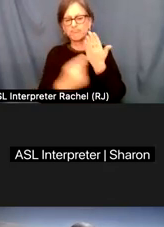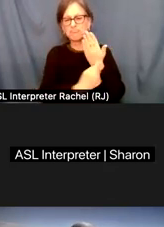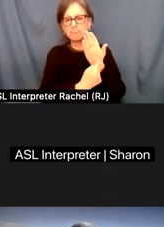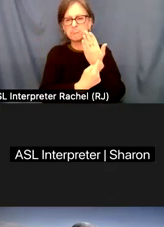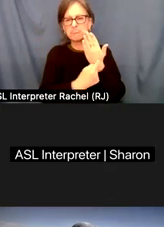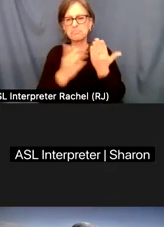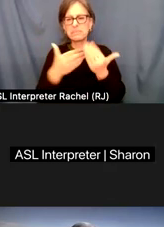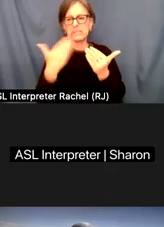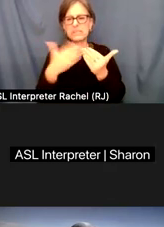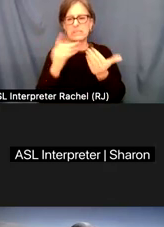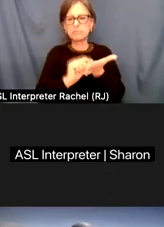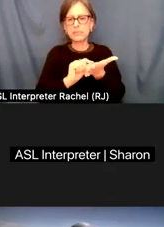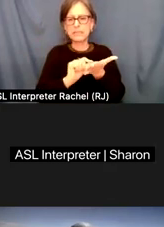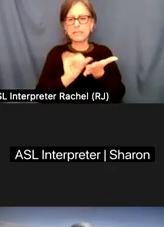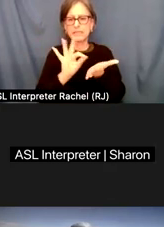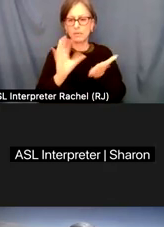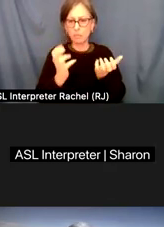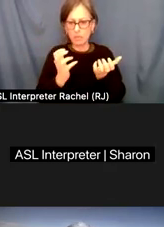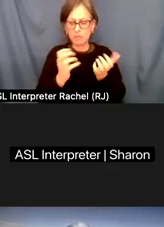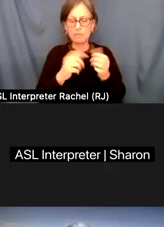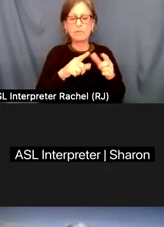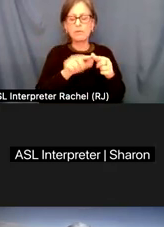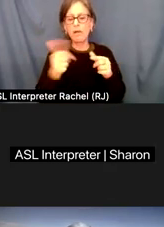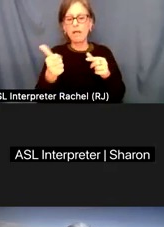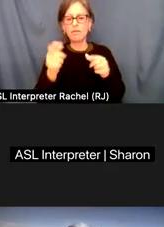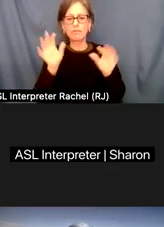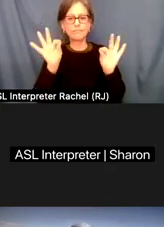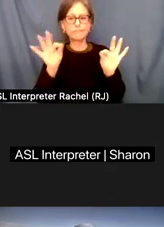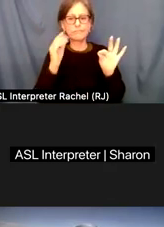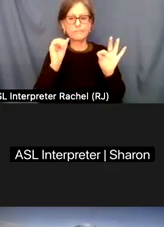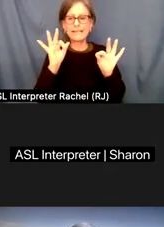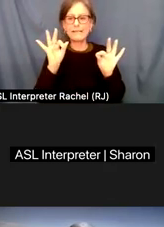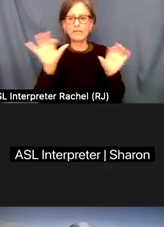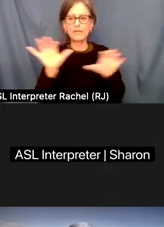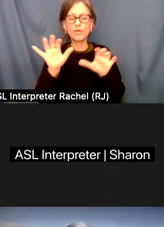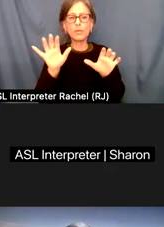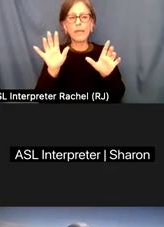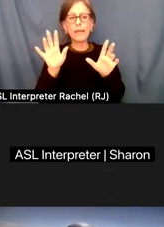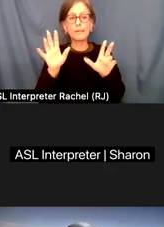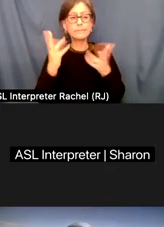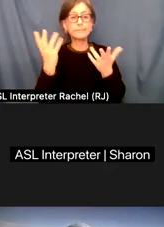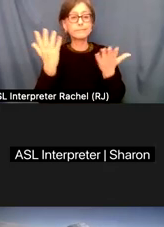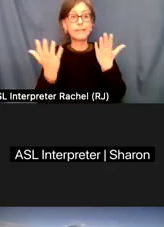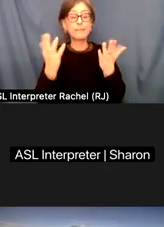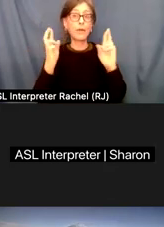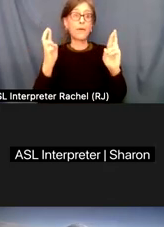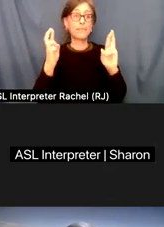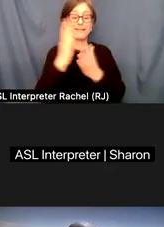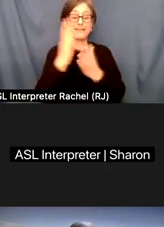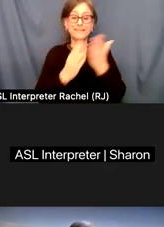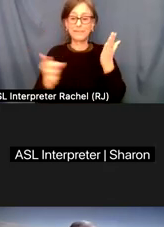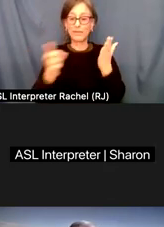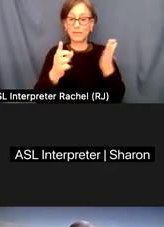print. And this is ideal for when you're doing, so one day I'm hoping that some of you may lead